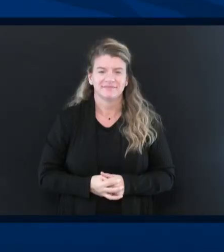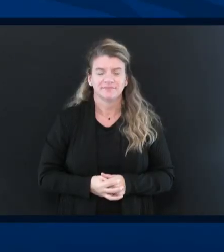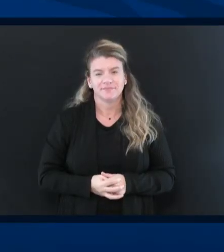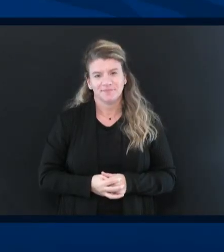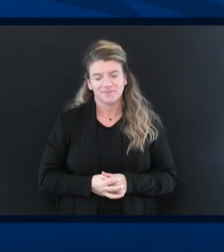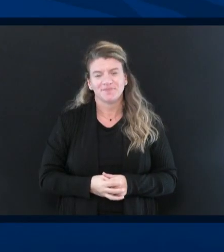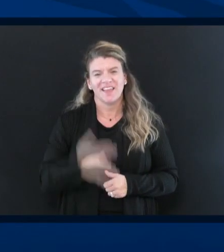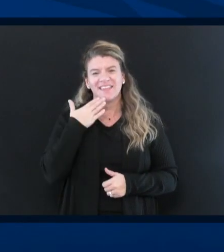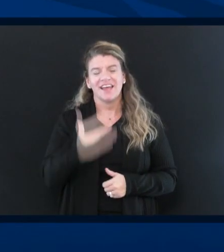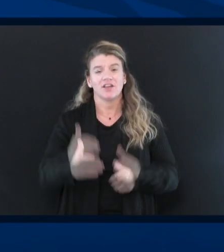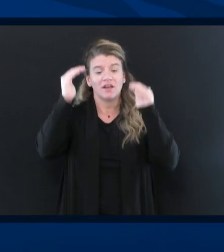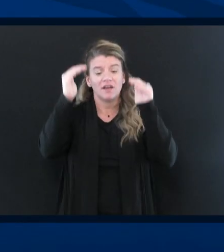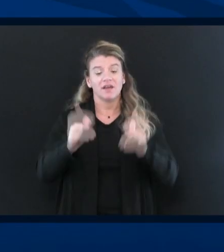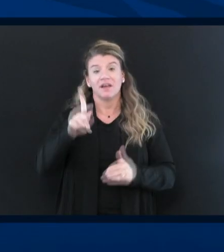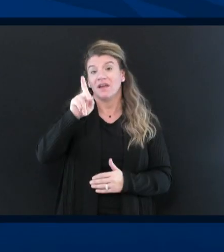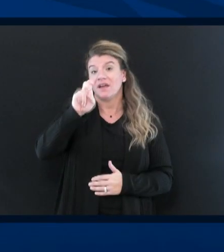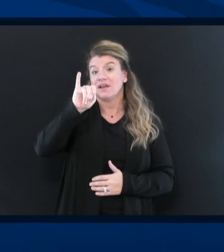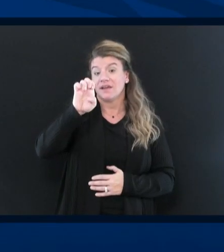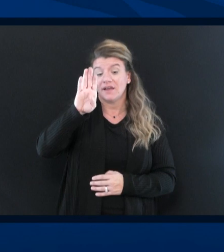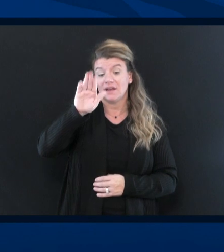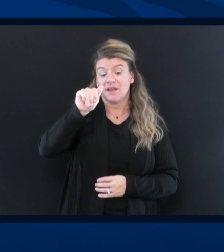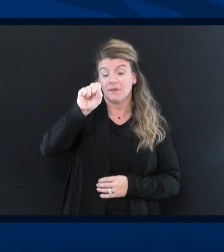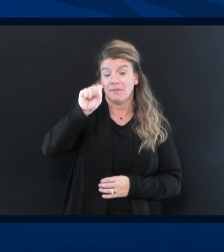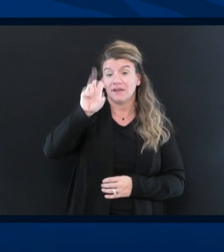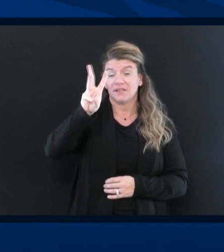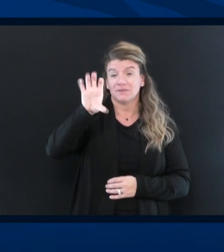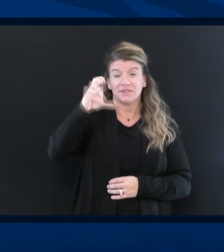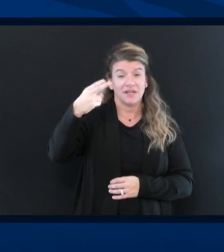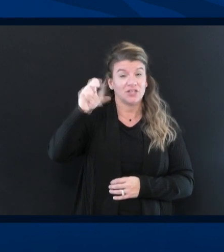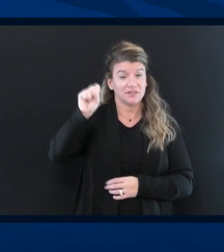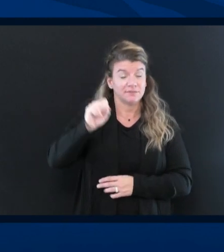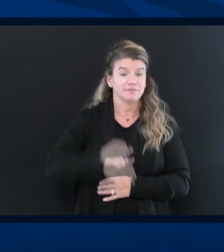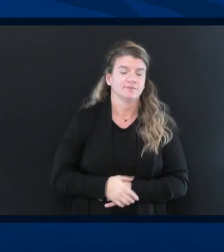All right, thank you, Charles. Next to Kenny Bass with WCHS and Fox 11.